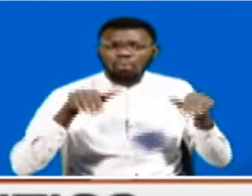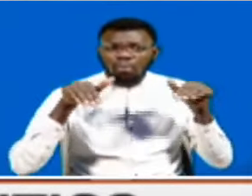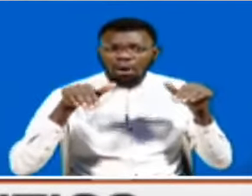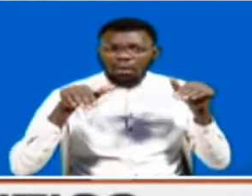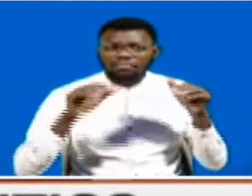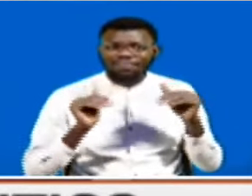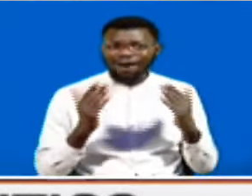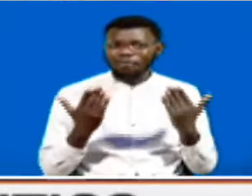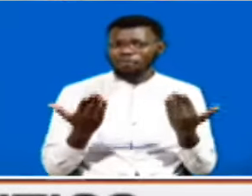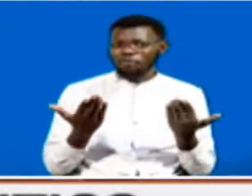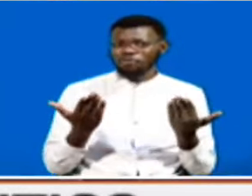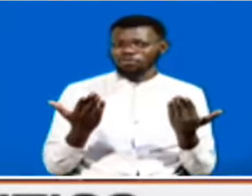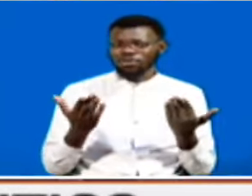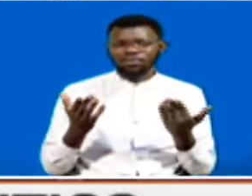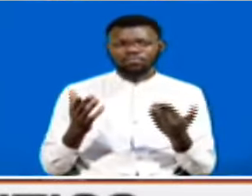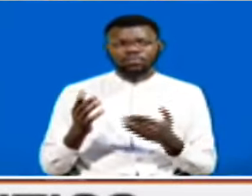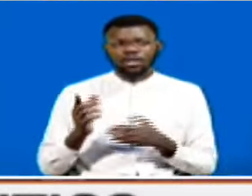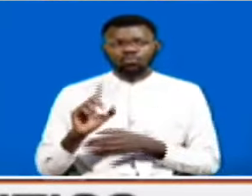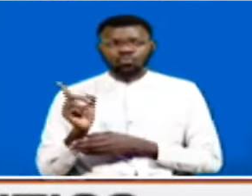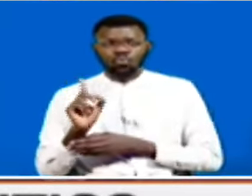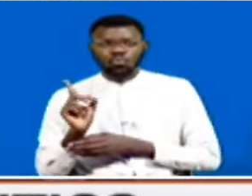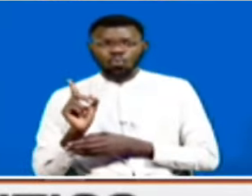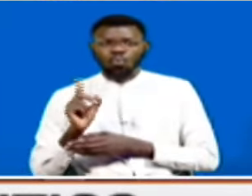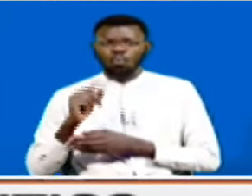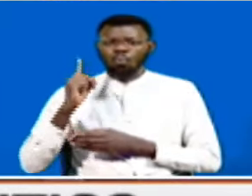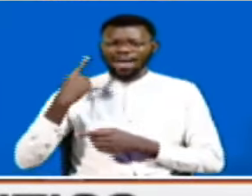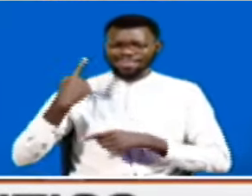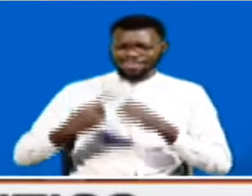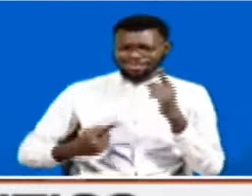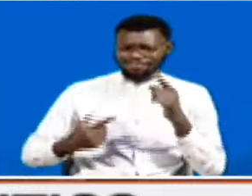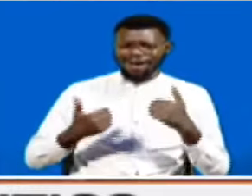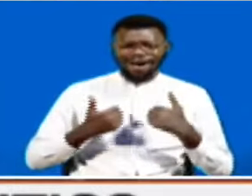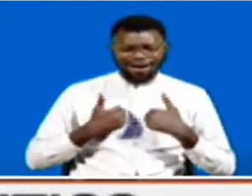Yeah, obviously. Yes. But you see, we still have a whole year.